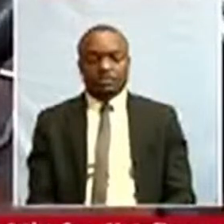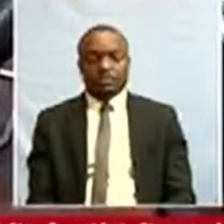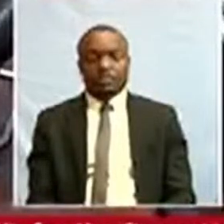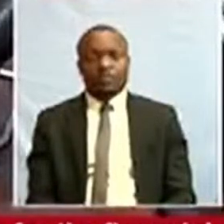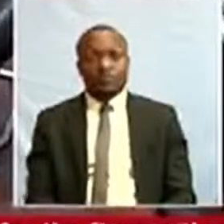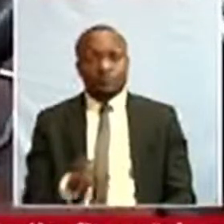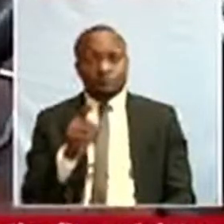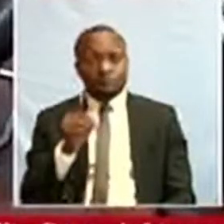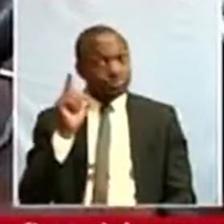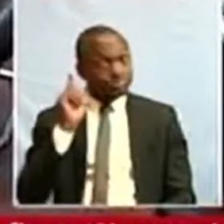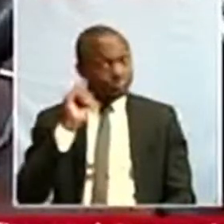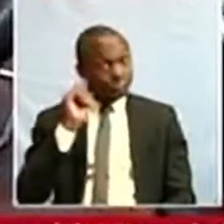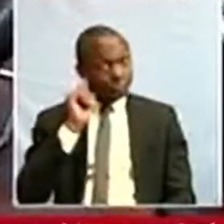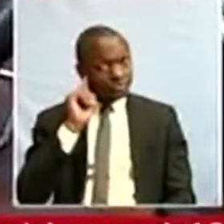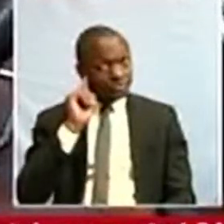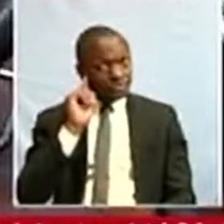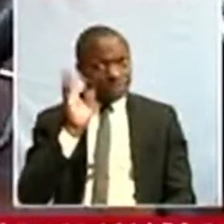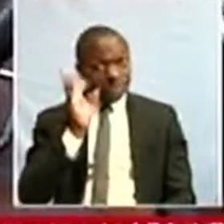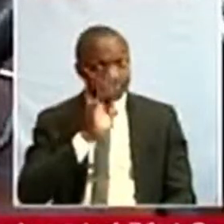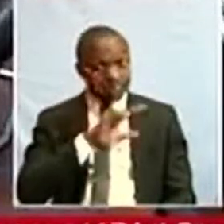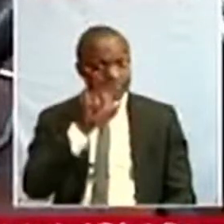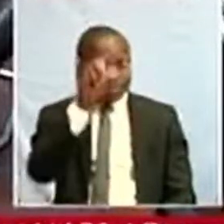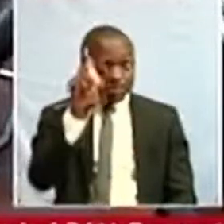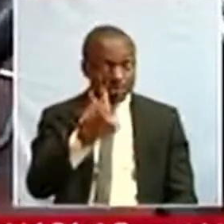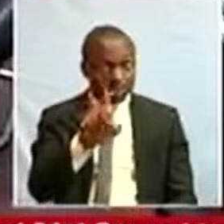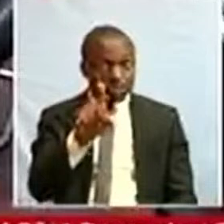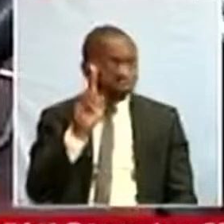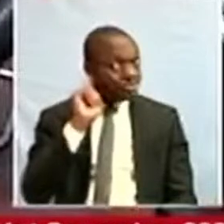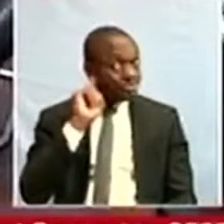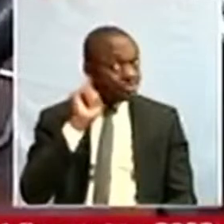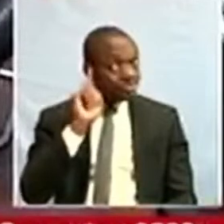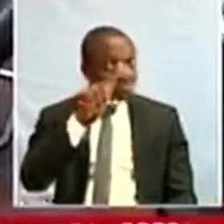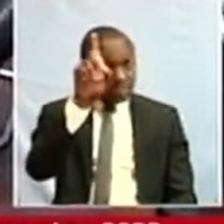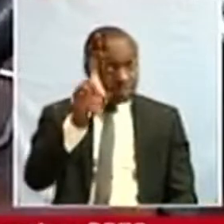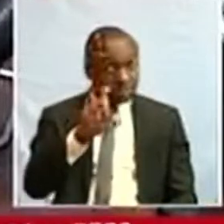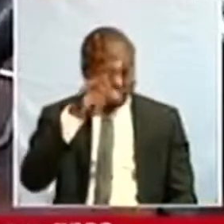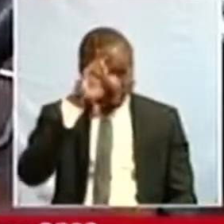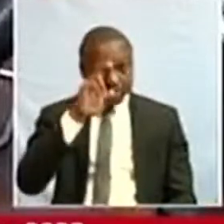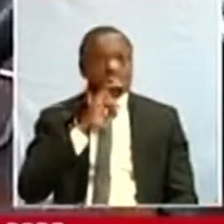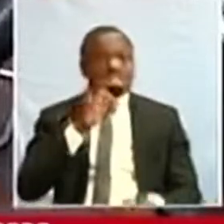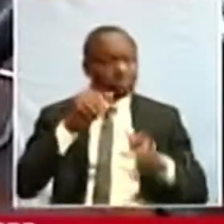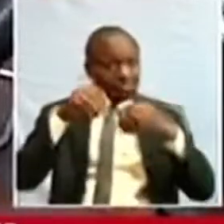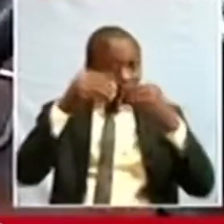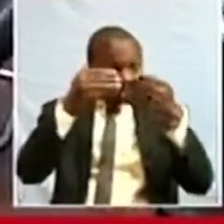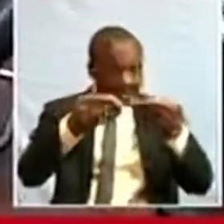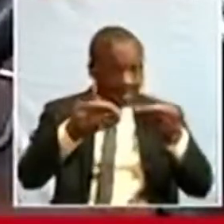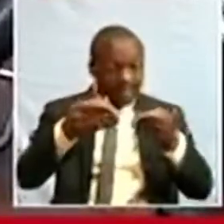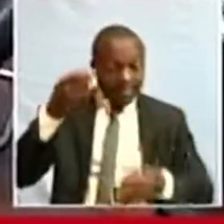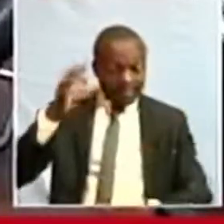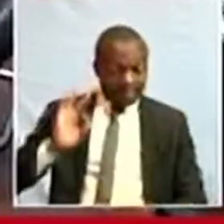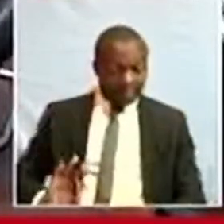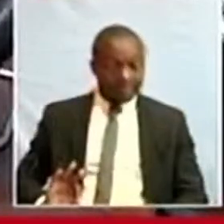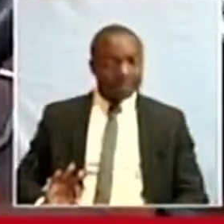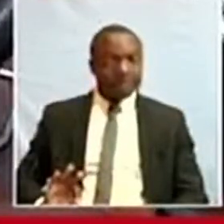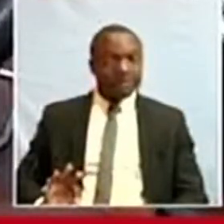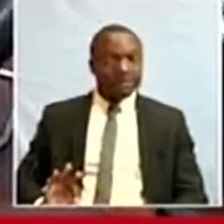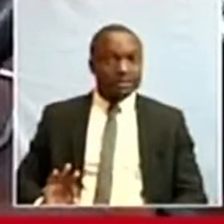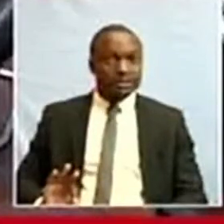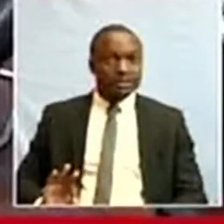You heard the question? Did you hear the question? On the goats. The goats were given to the beneficiaries of FISIP under Ministry of